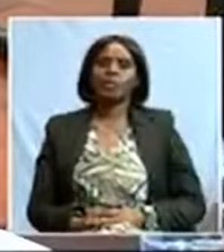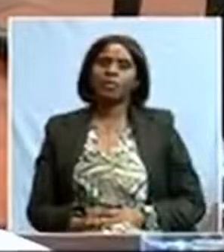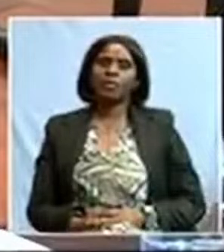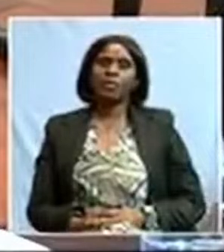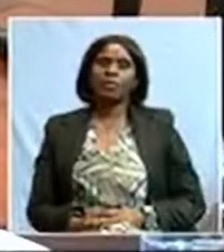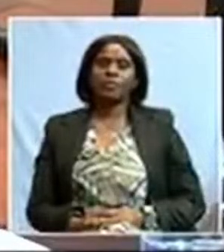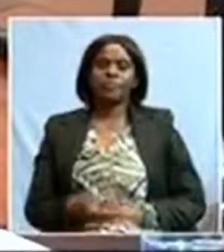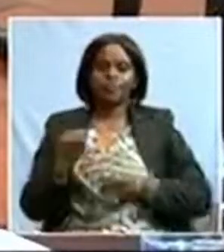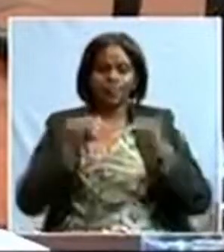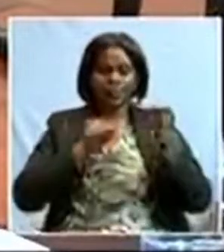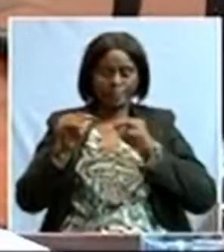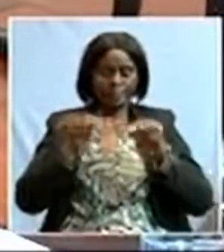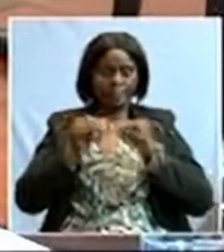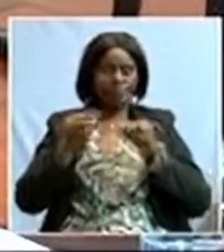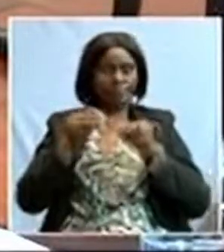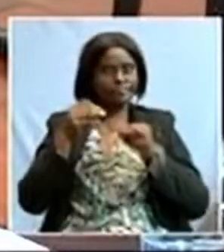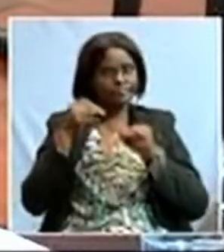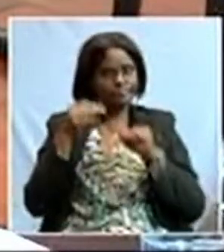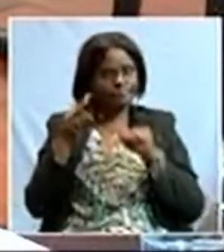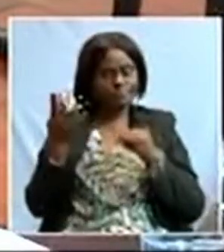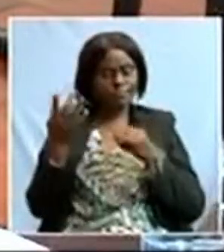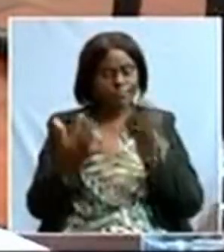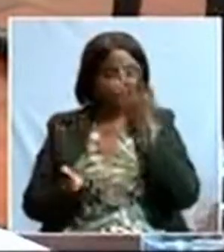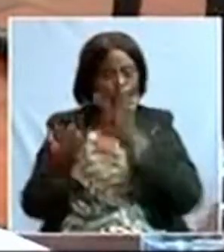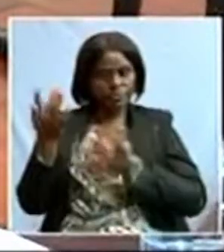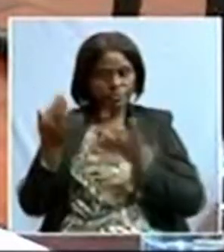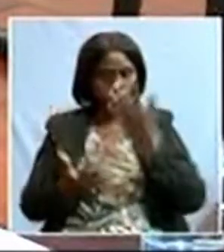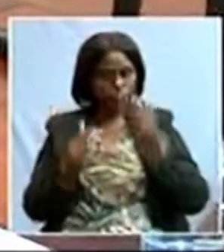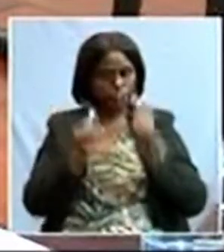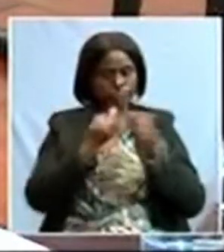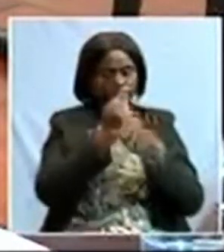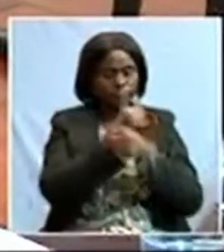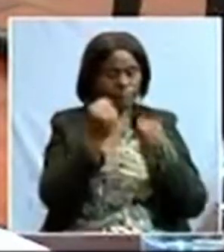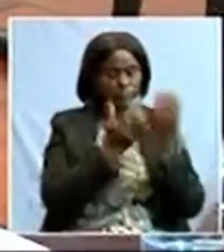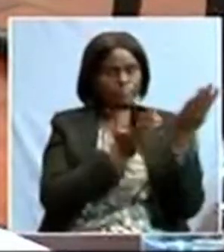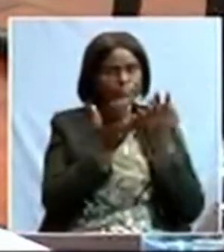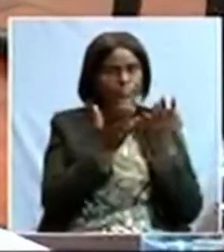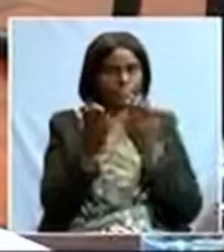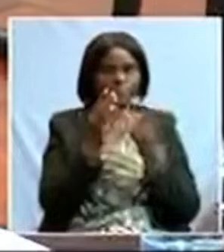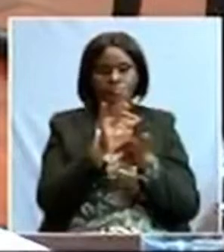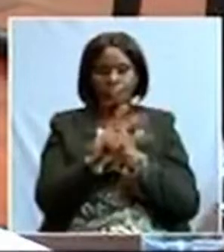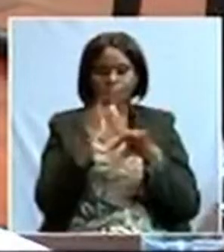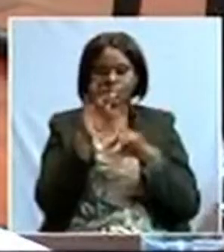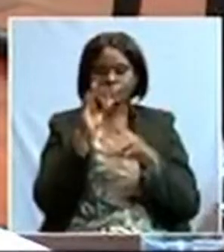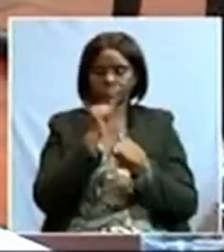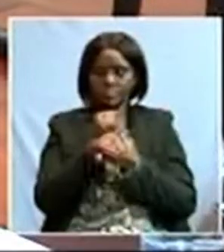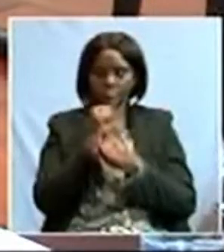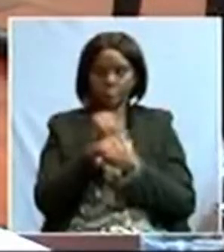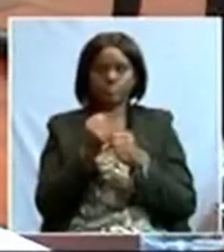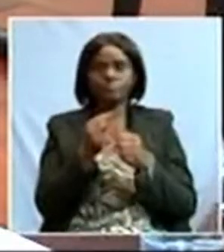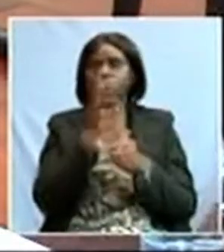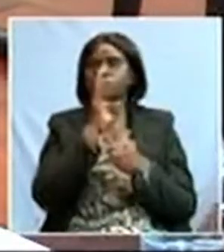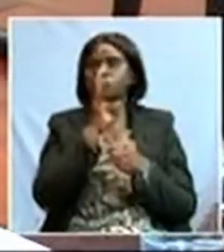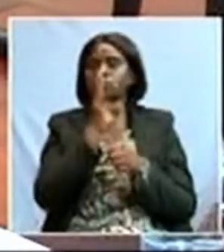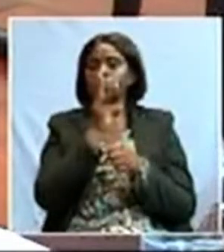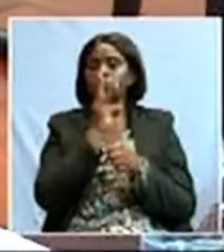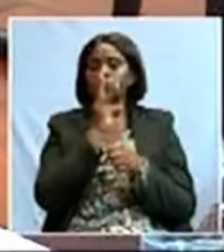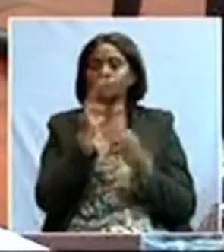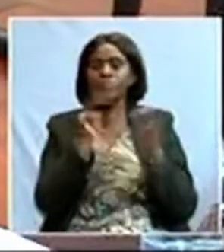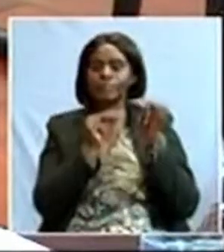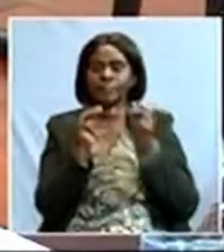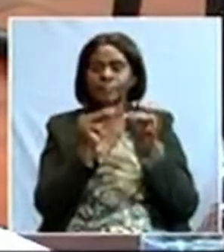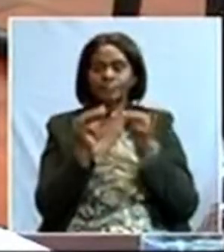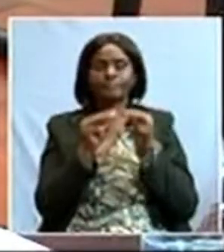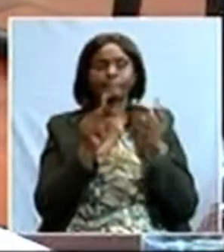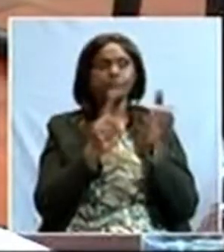Chair, management of firefighting and rescue services, lack of function of fire hydrants.